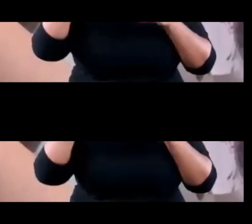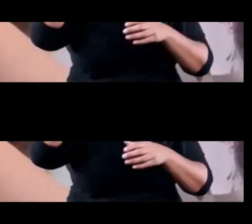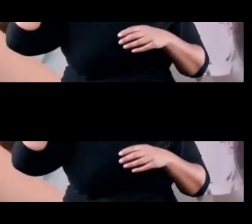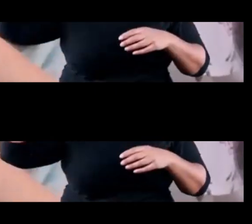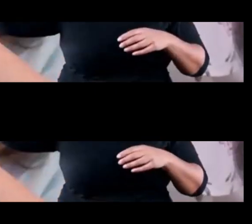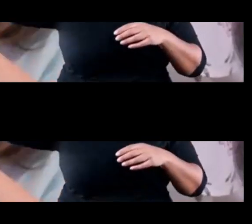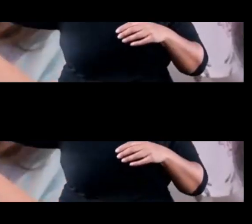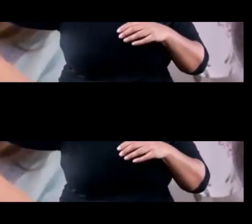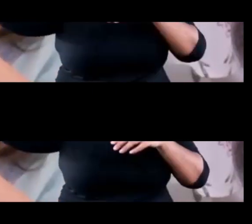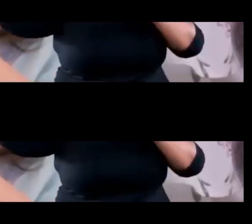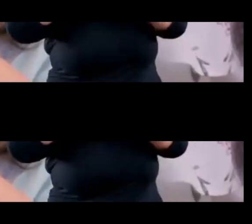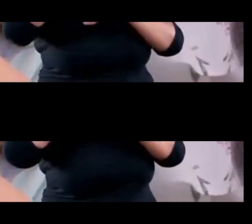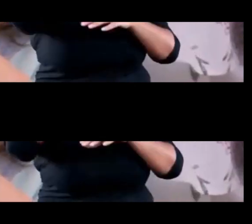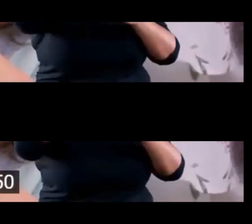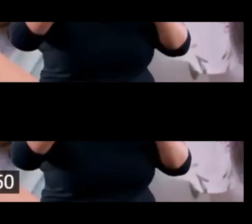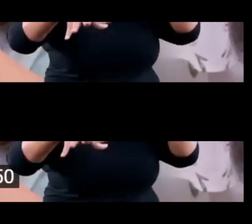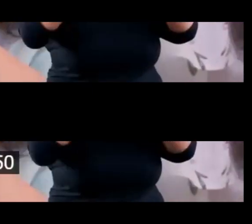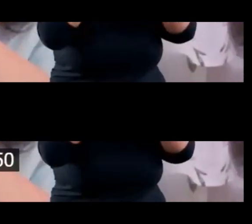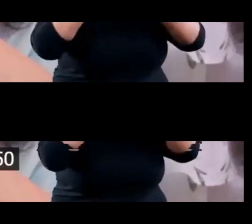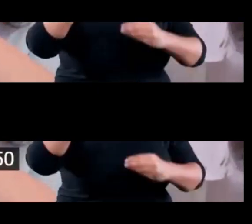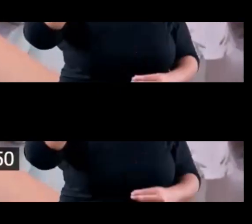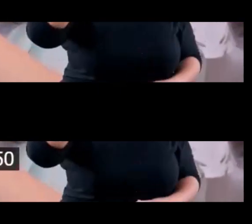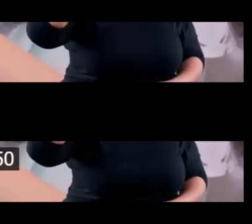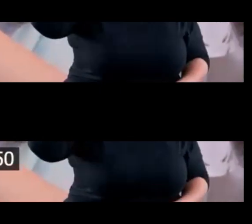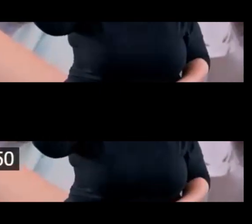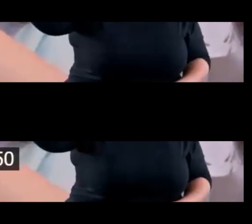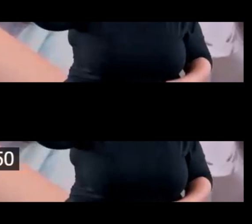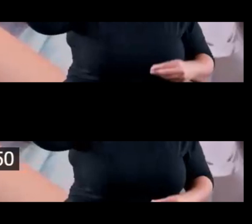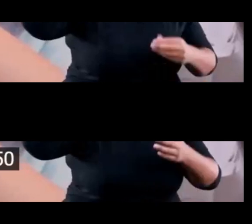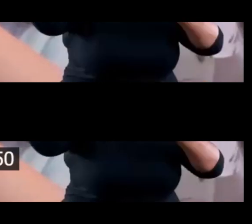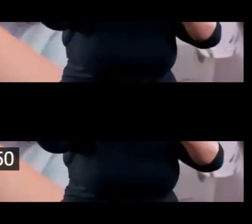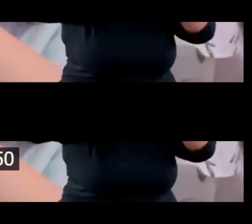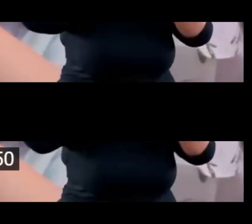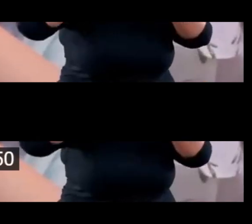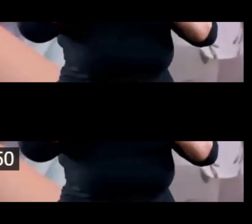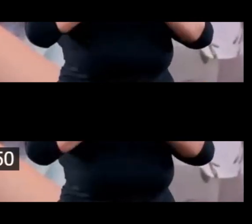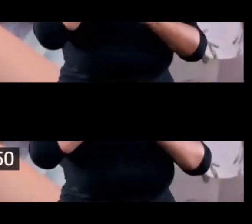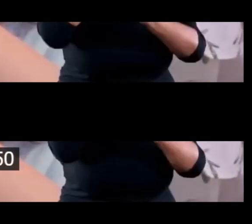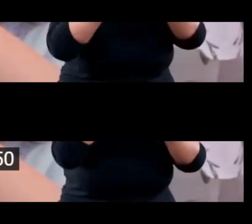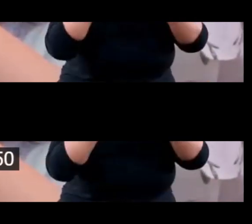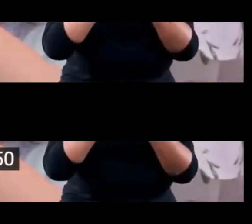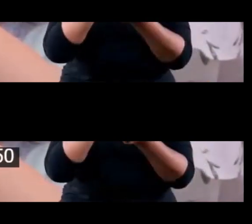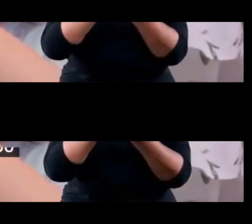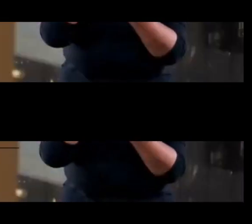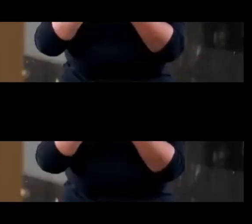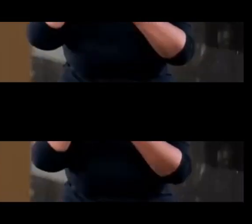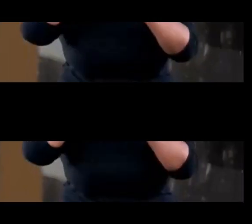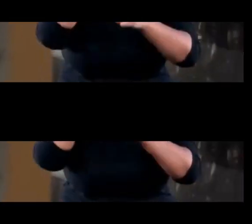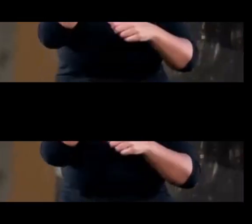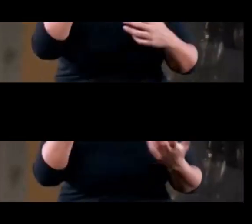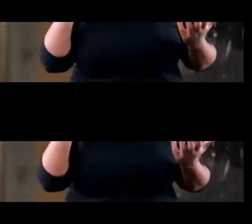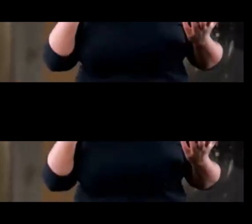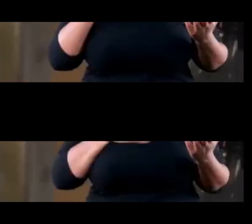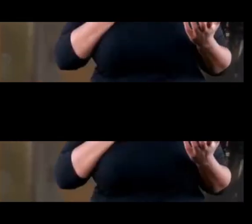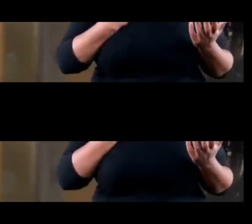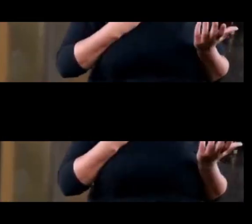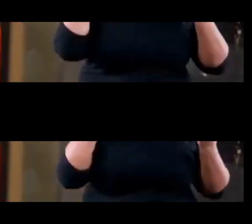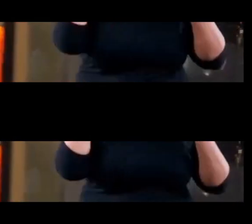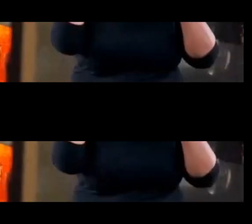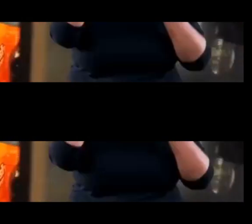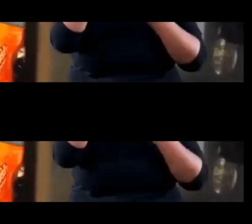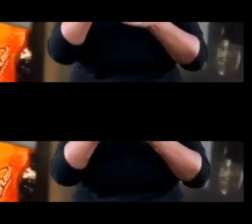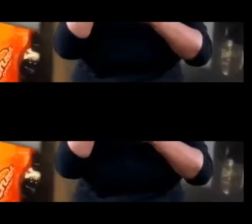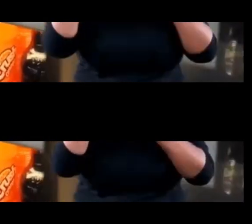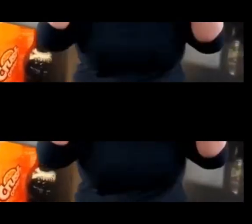makes your laws, decides to add another 50 cents tax on every can of soda. You are upset because your soda